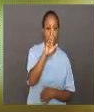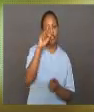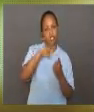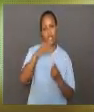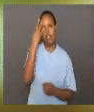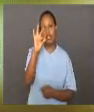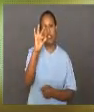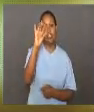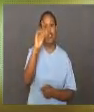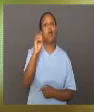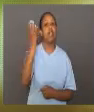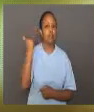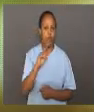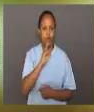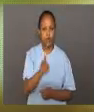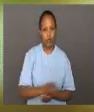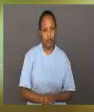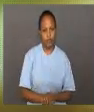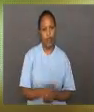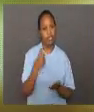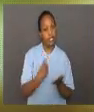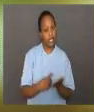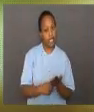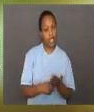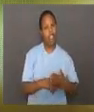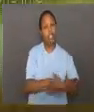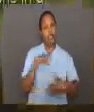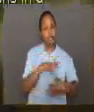place between 1963 and 1970.